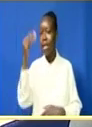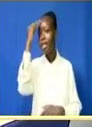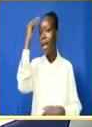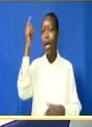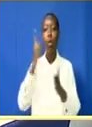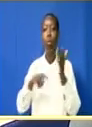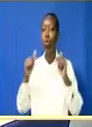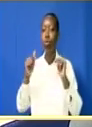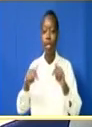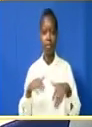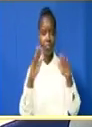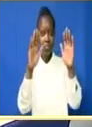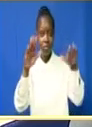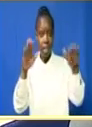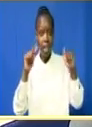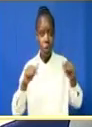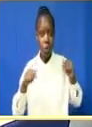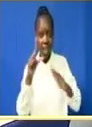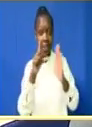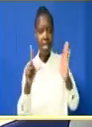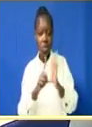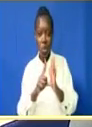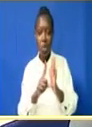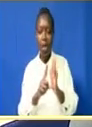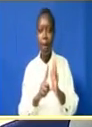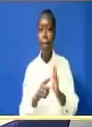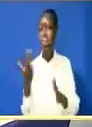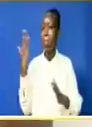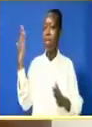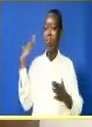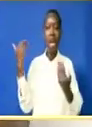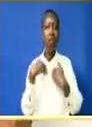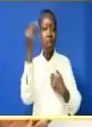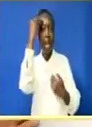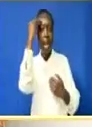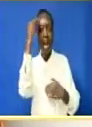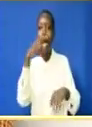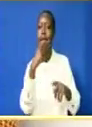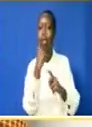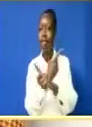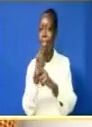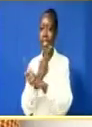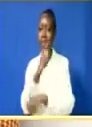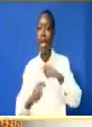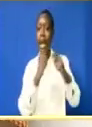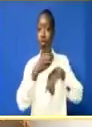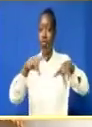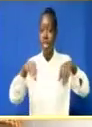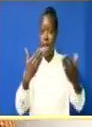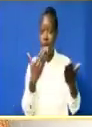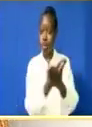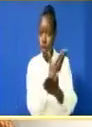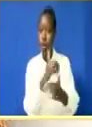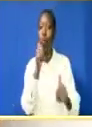today. Today, mm-hmm. in our lesson, mm-hmm. we have been learning about the different types of soil erosion that we have. Yes. The